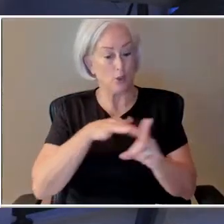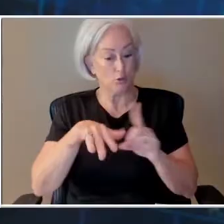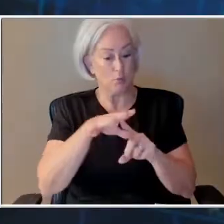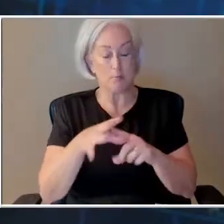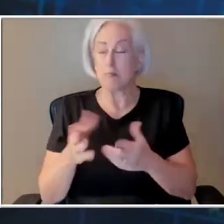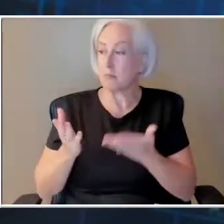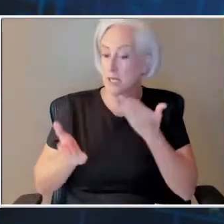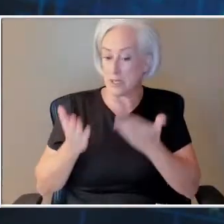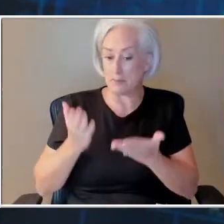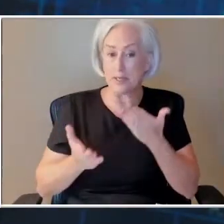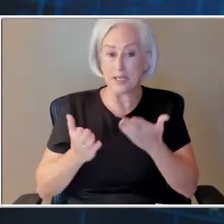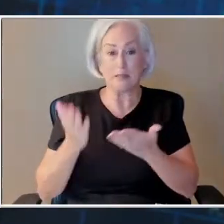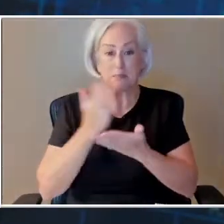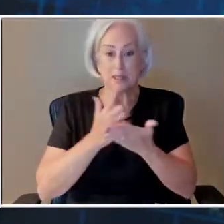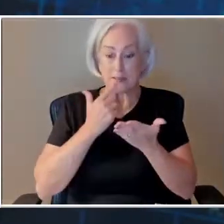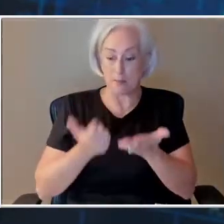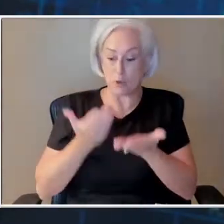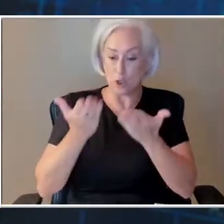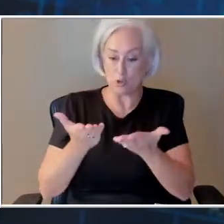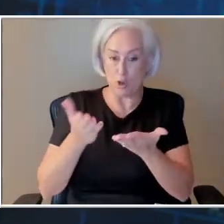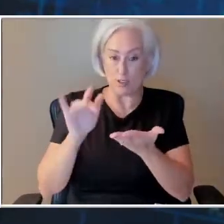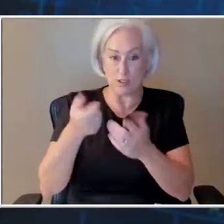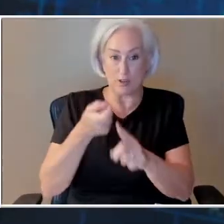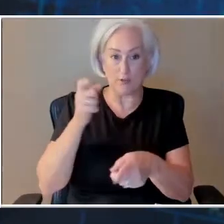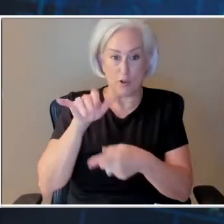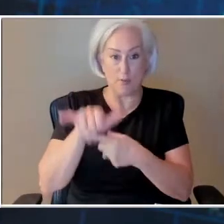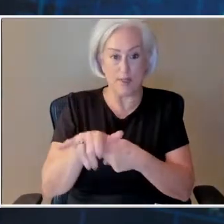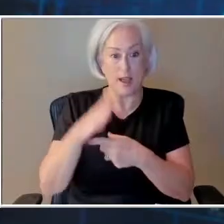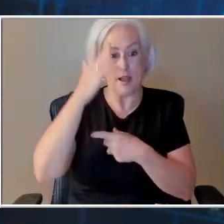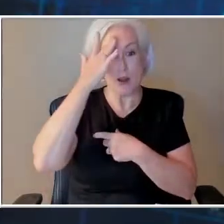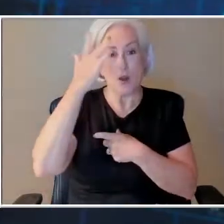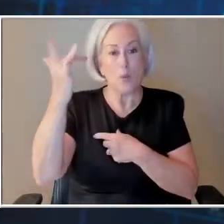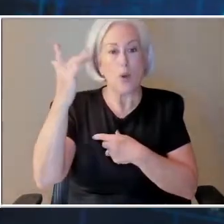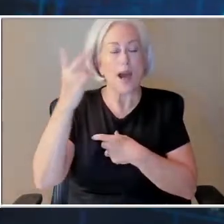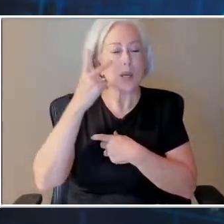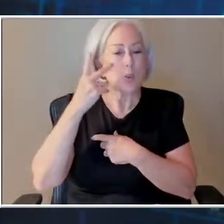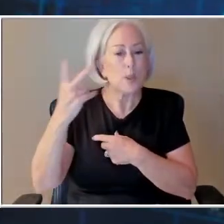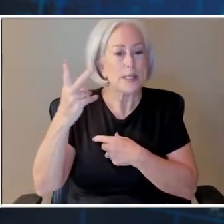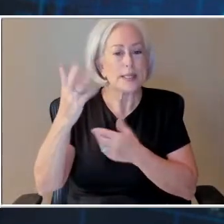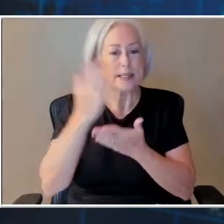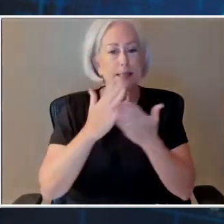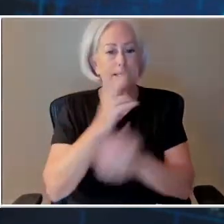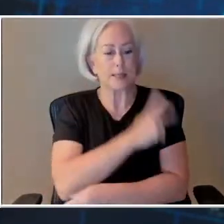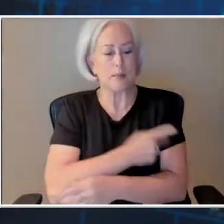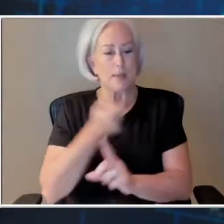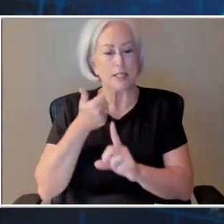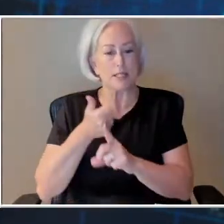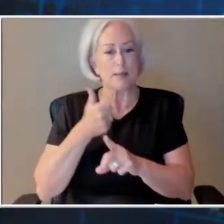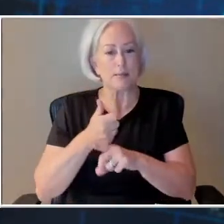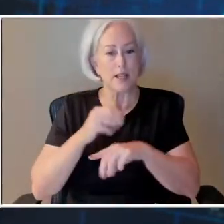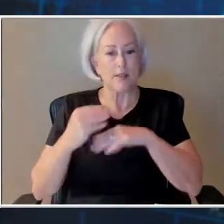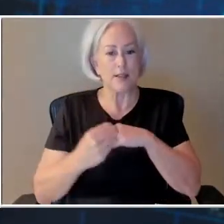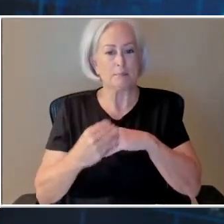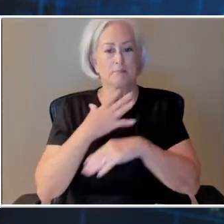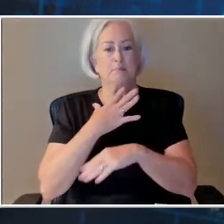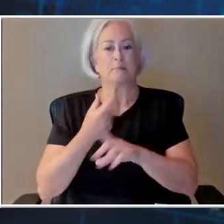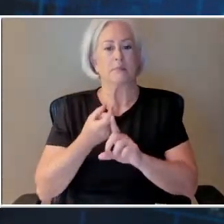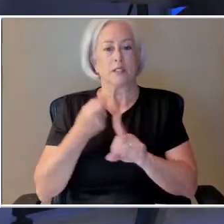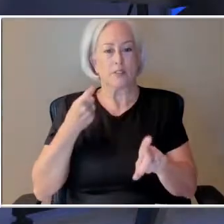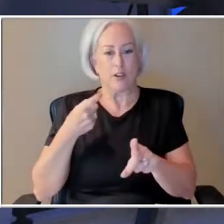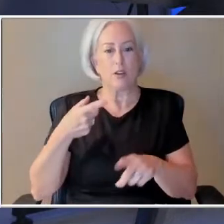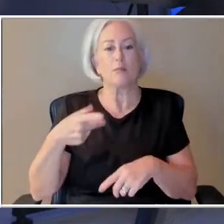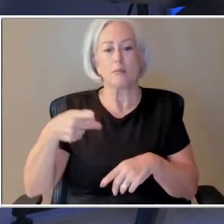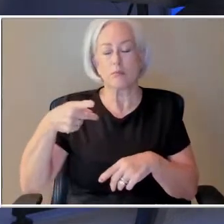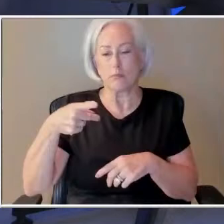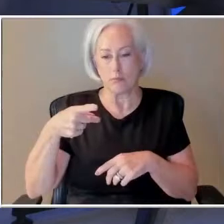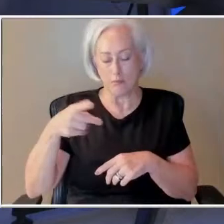some suggestion about that, because we have seen it in some patients who got exposed in the past for pesticides or anything. Okay, and then